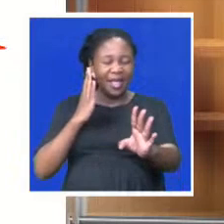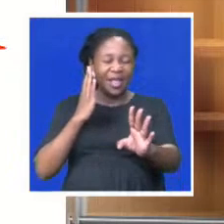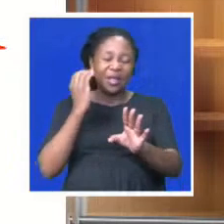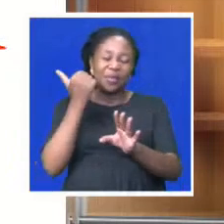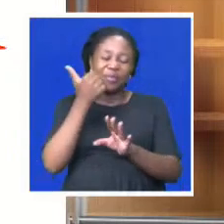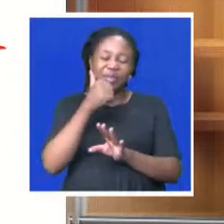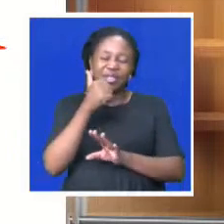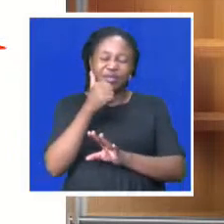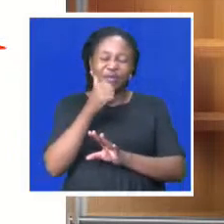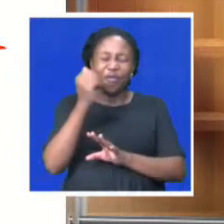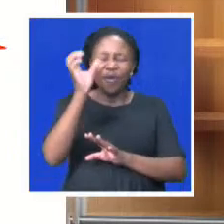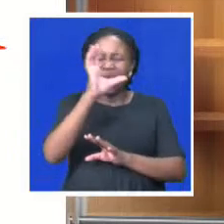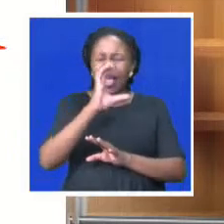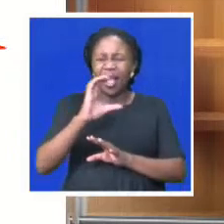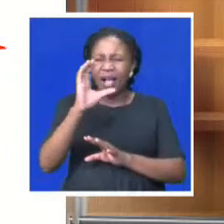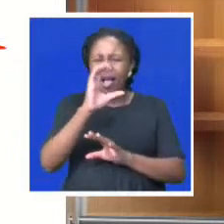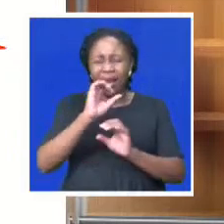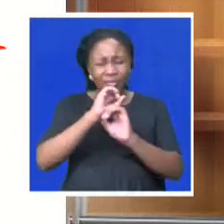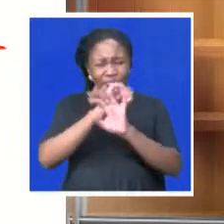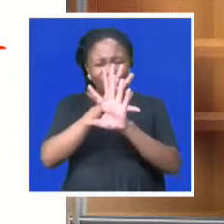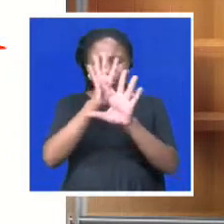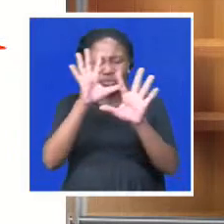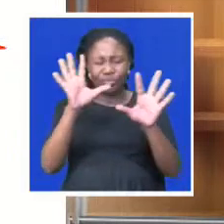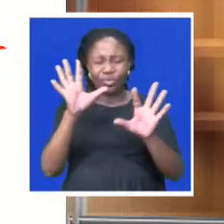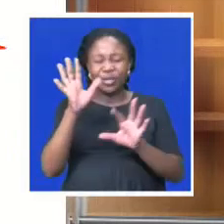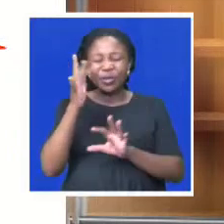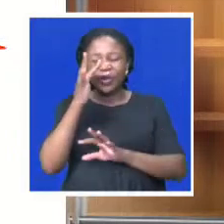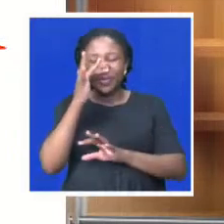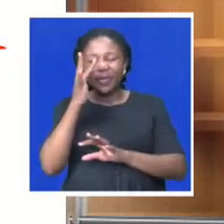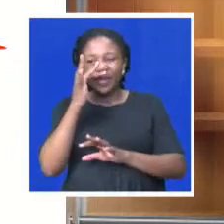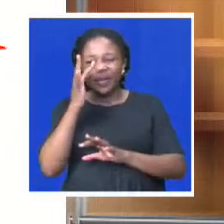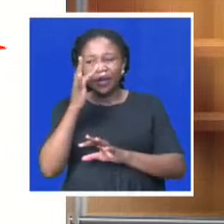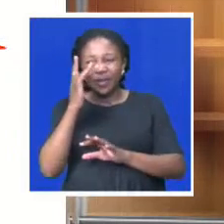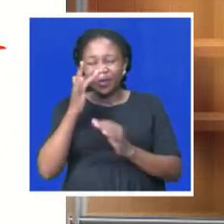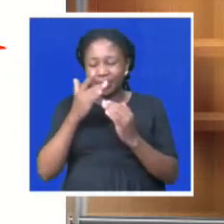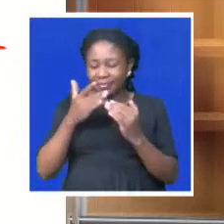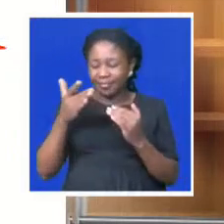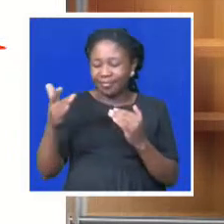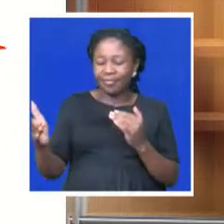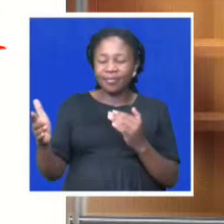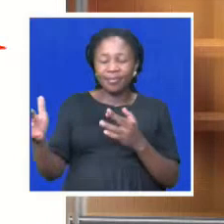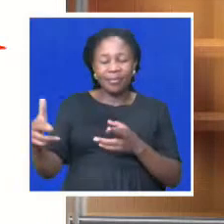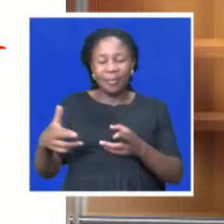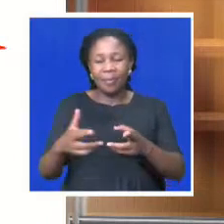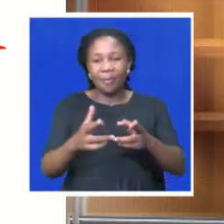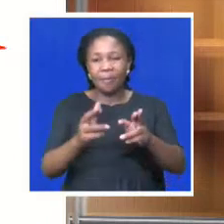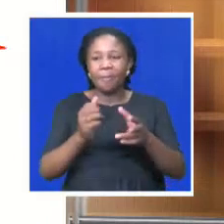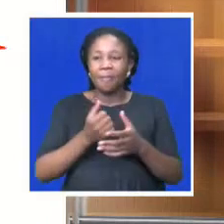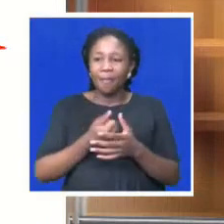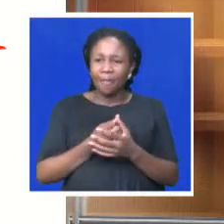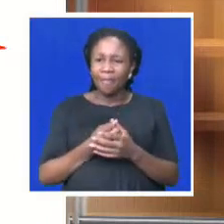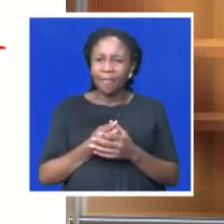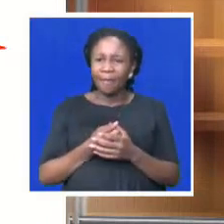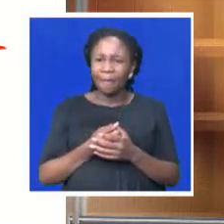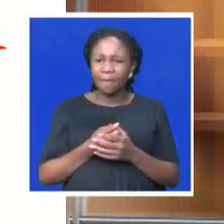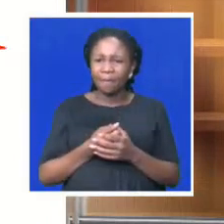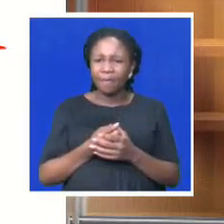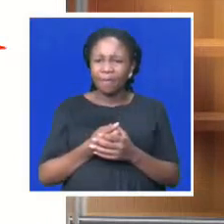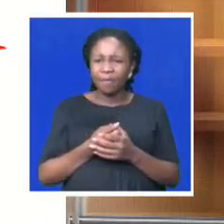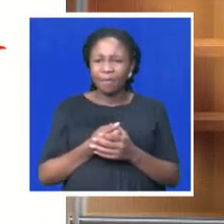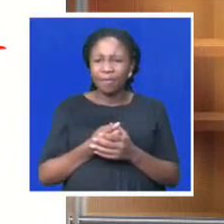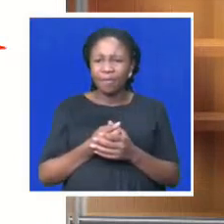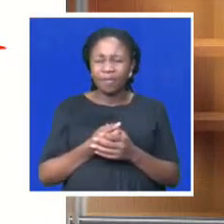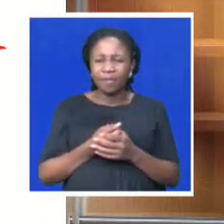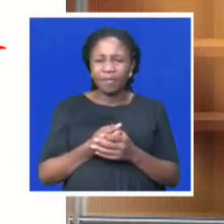colored flowers on the side of the path. Yes, dear Lena. That also appeals to the sense